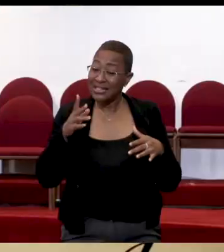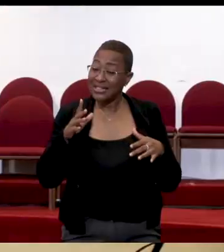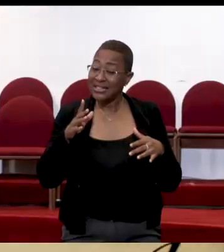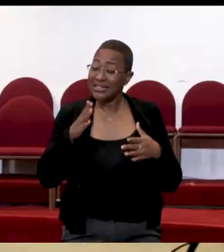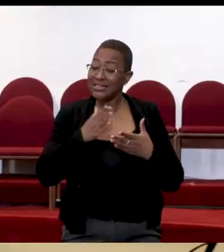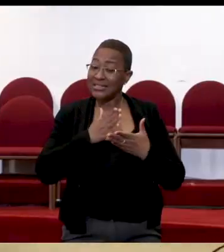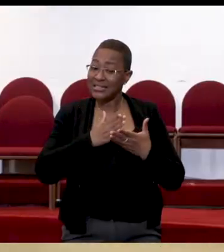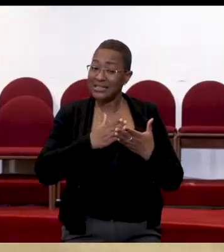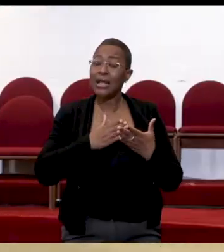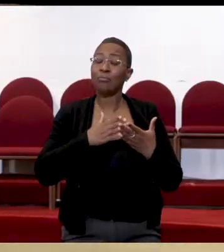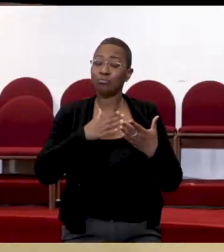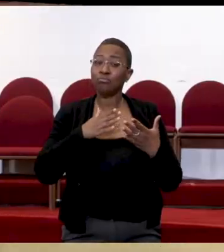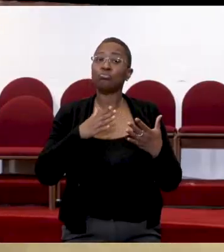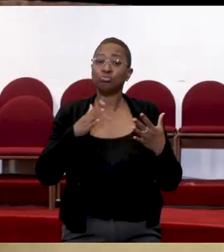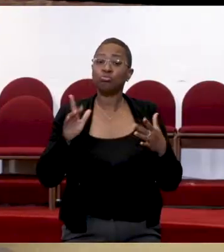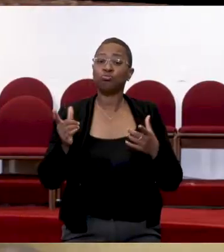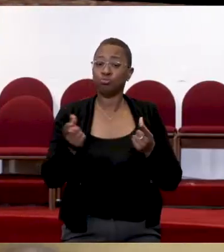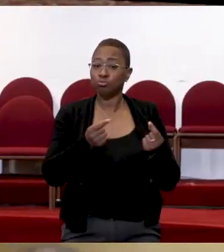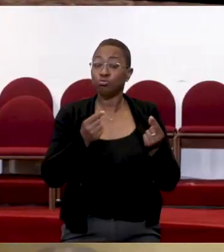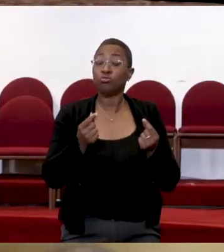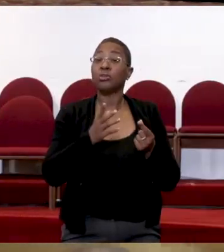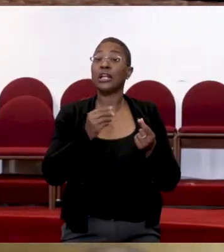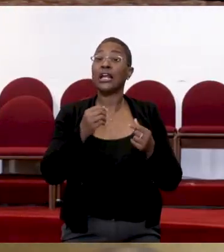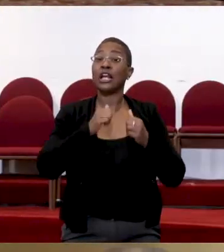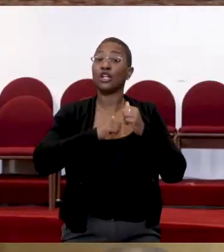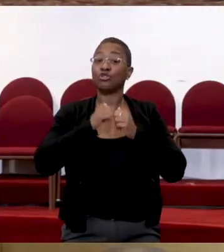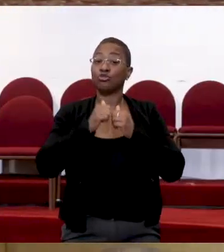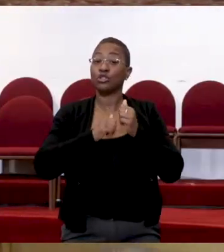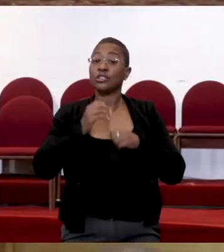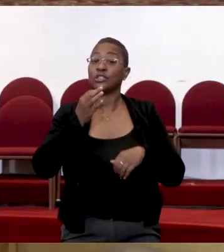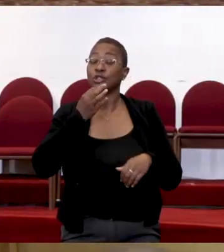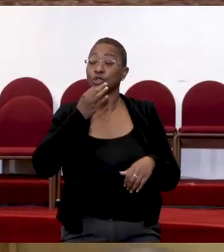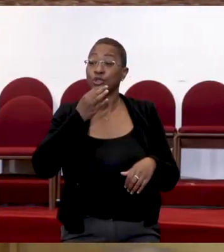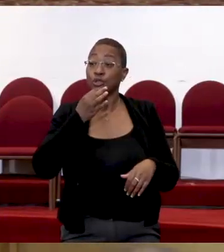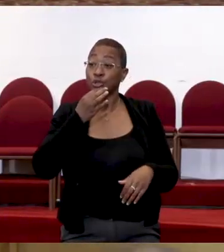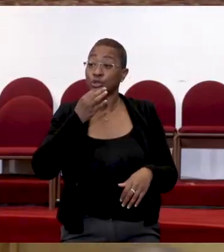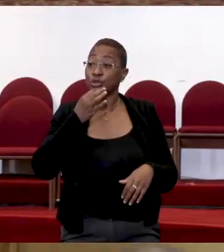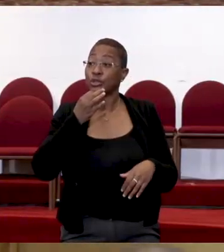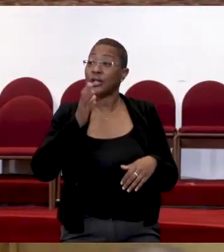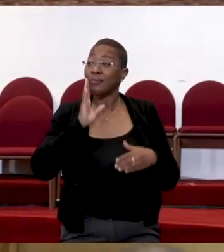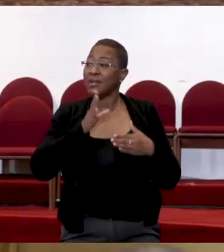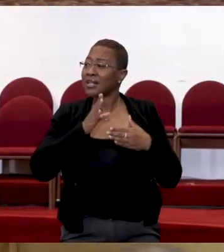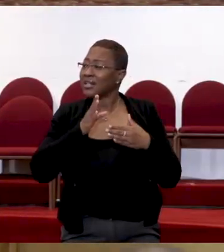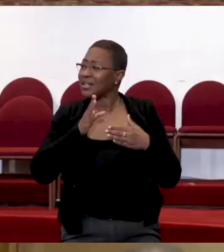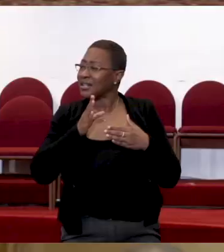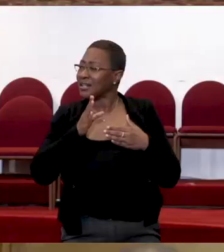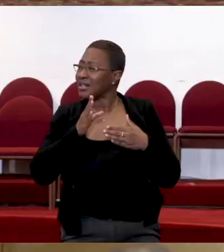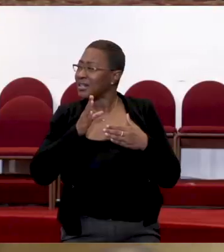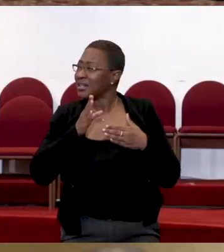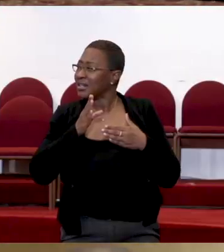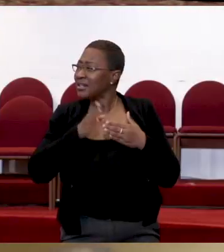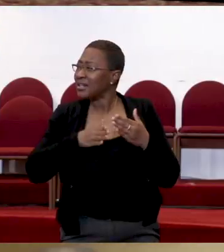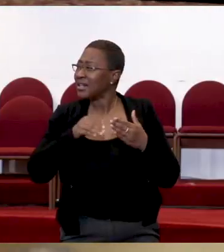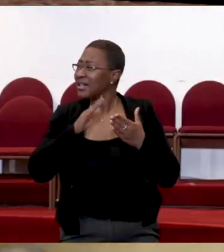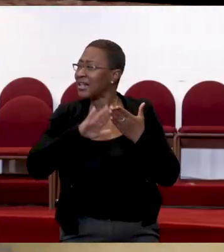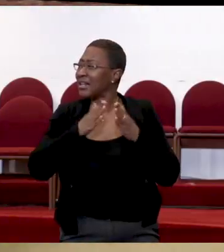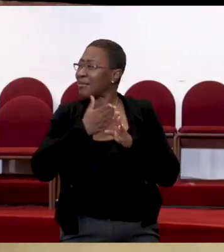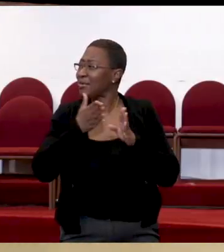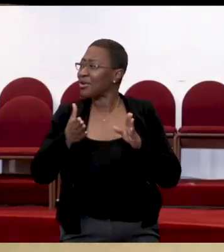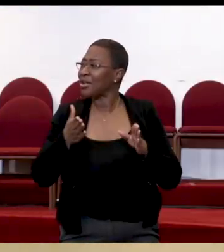hopefully see some construction soon and see some clean renewable energy in your neighborhood. And with that, I